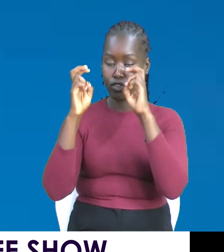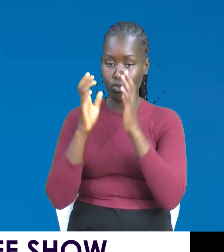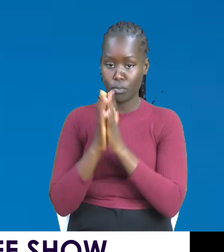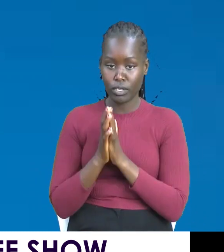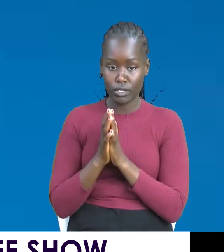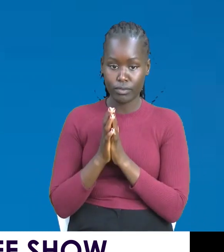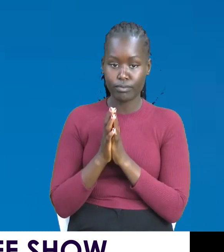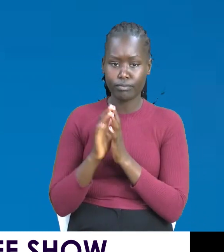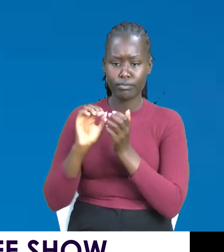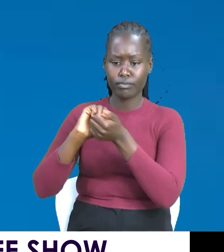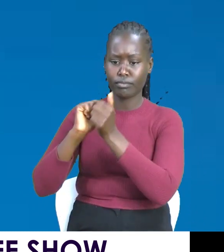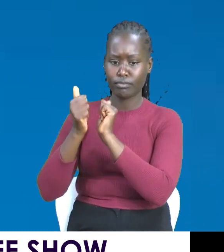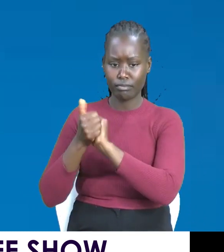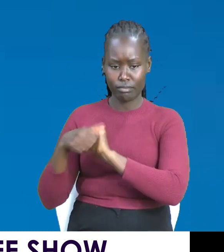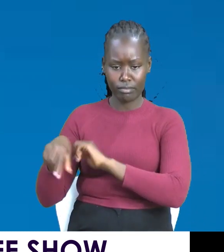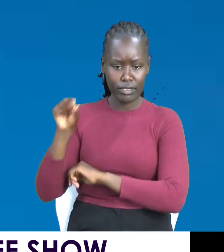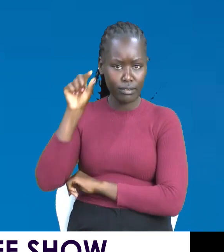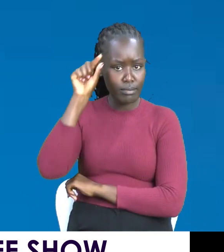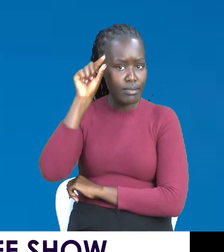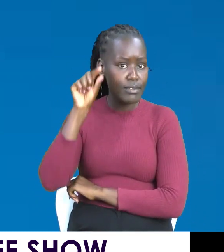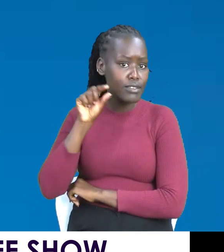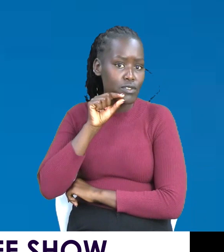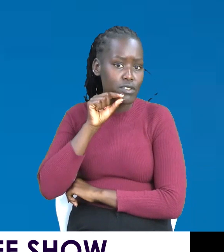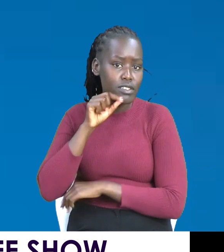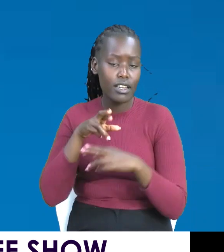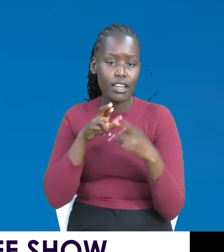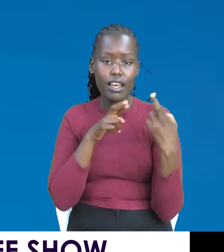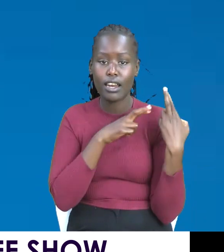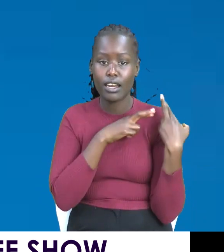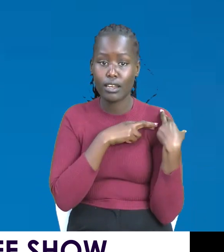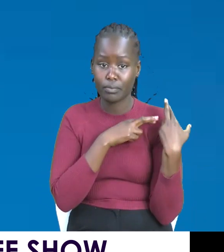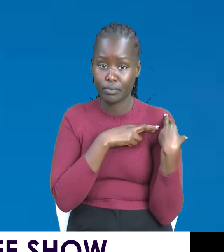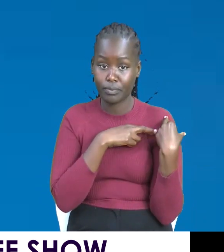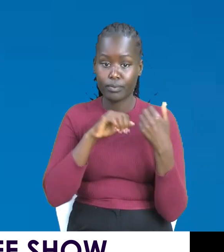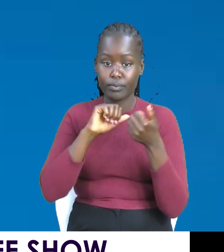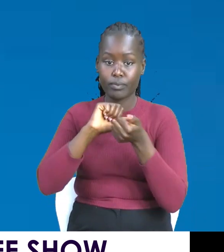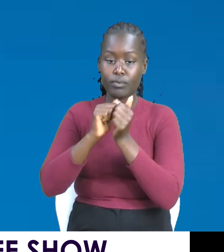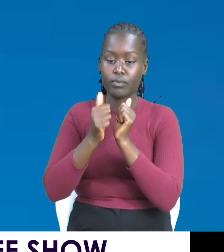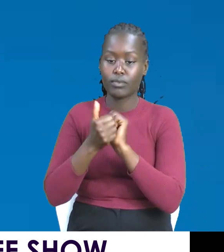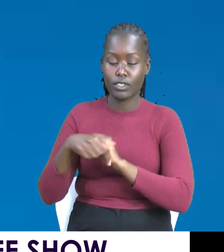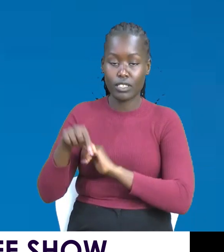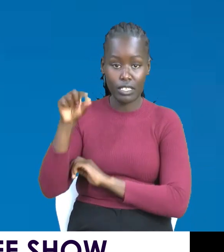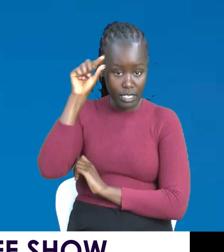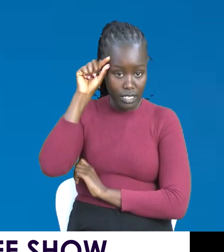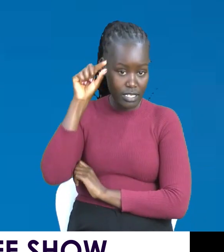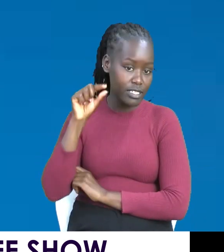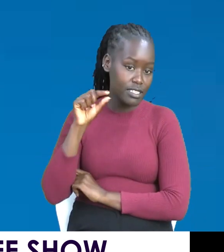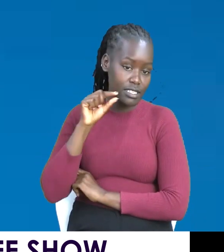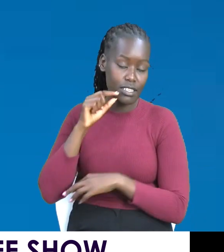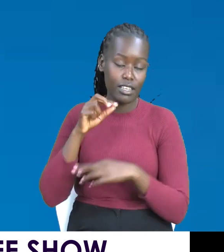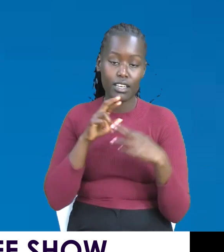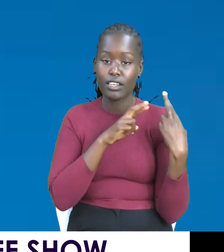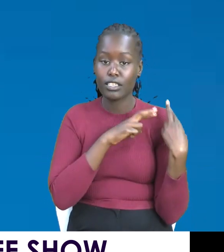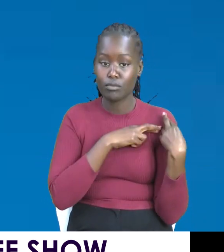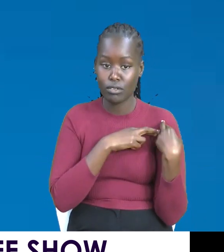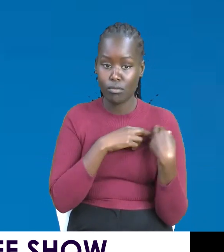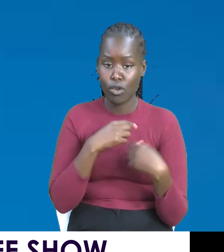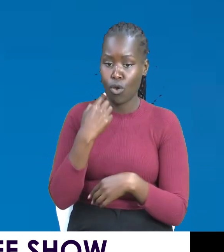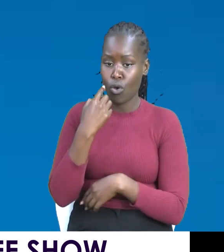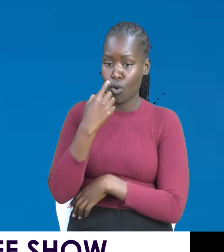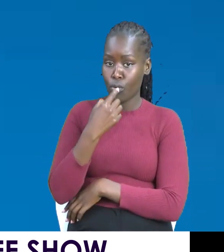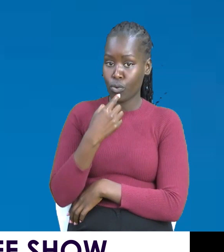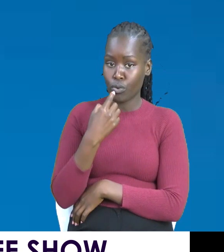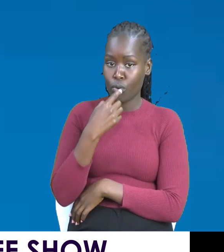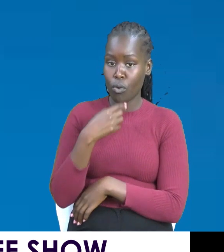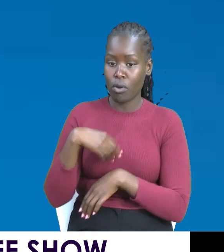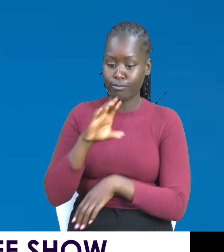today, twisted gender roles. Twisted gender roles. For those of you who